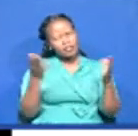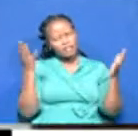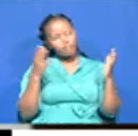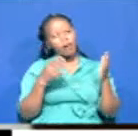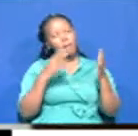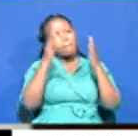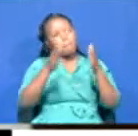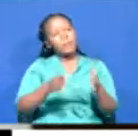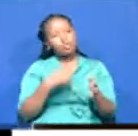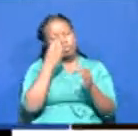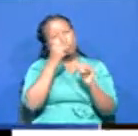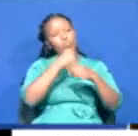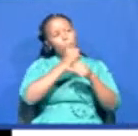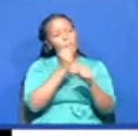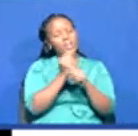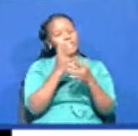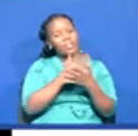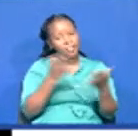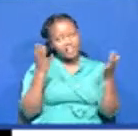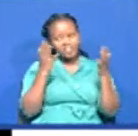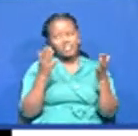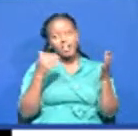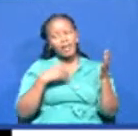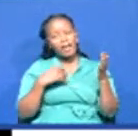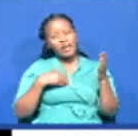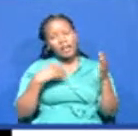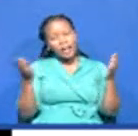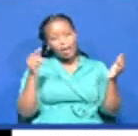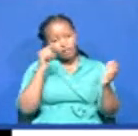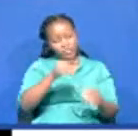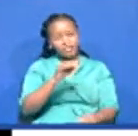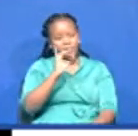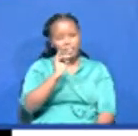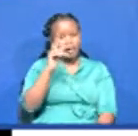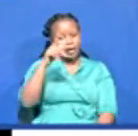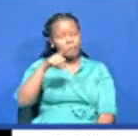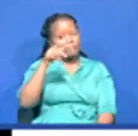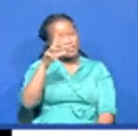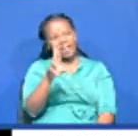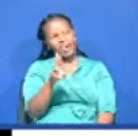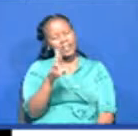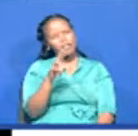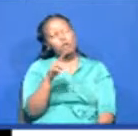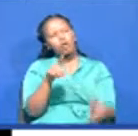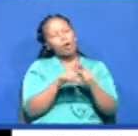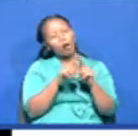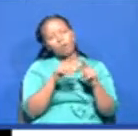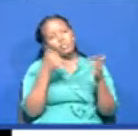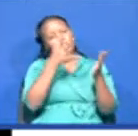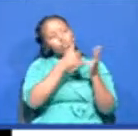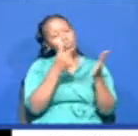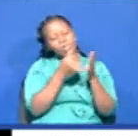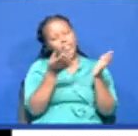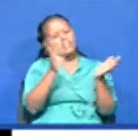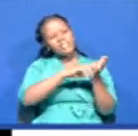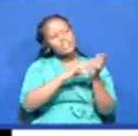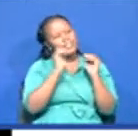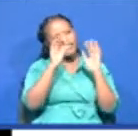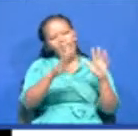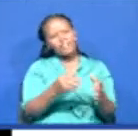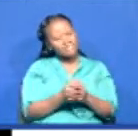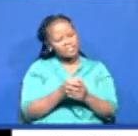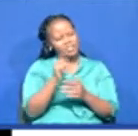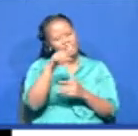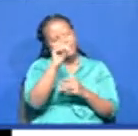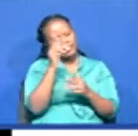or importer does not have this IPR recordation or is not in that particular register, will they be barred from